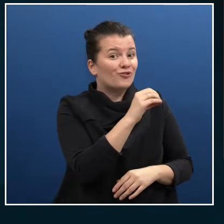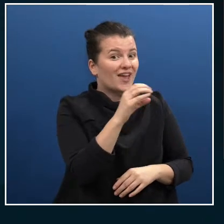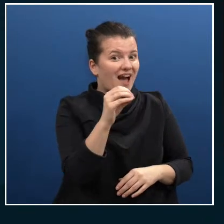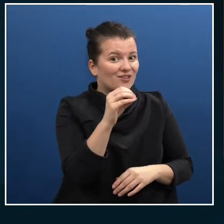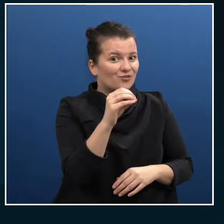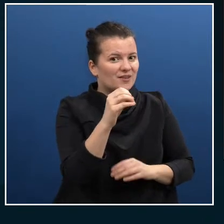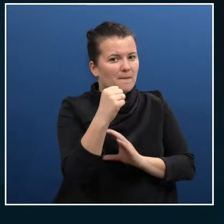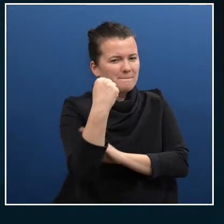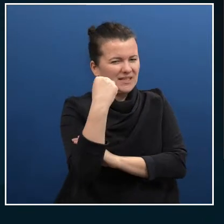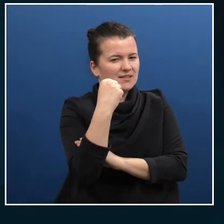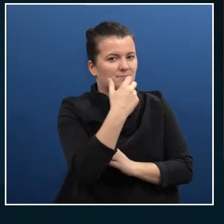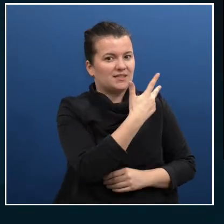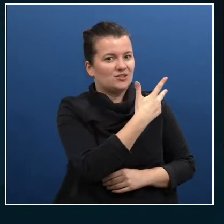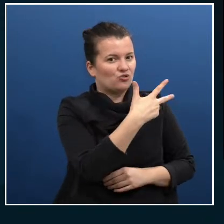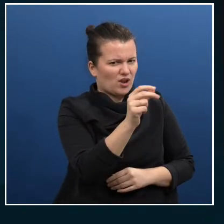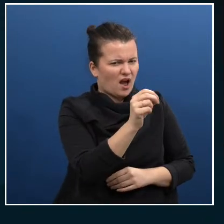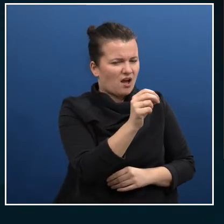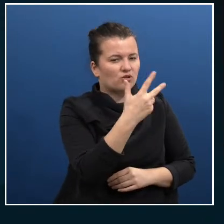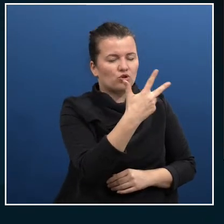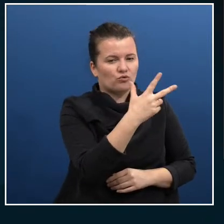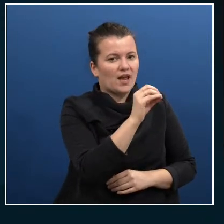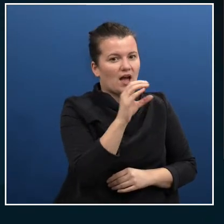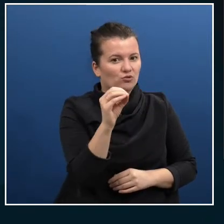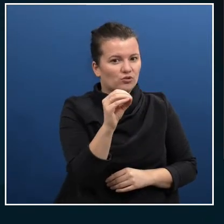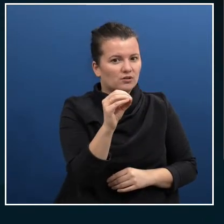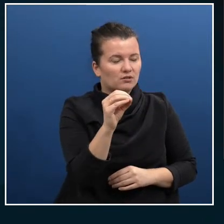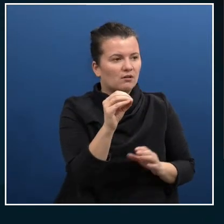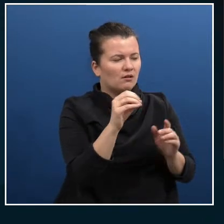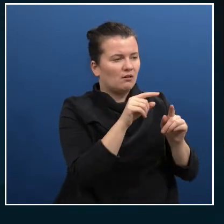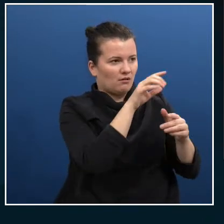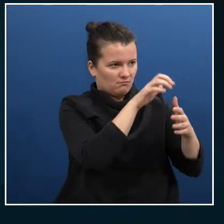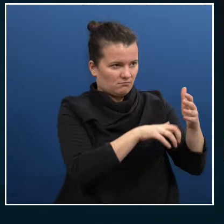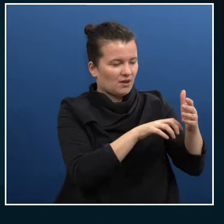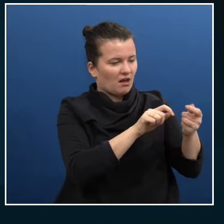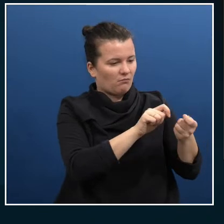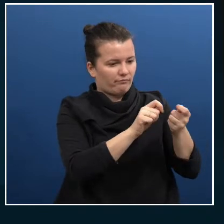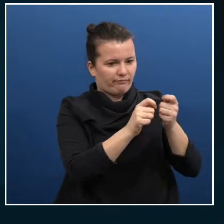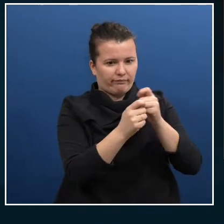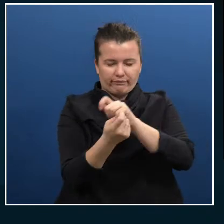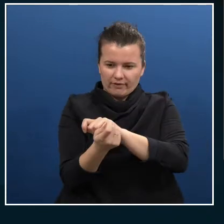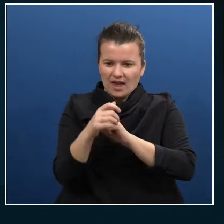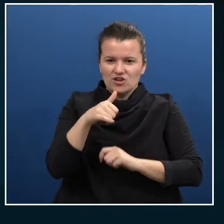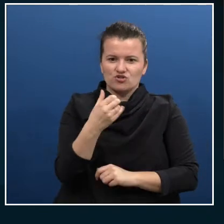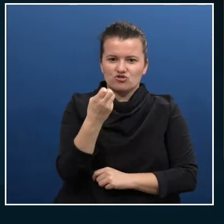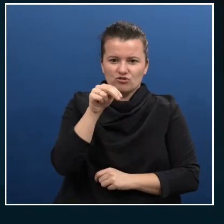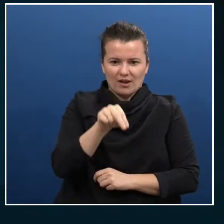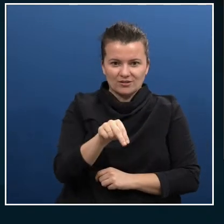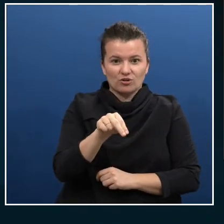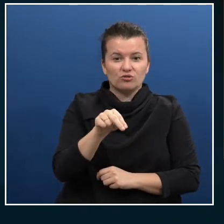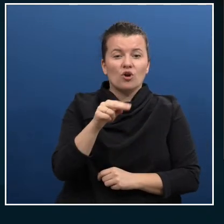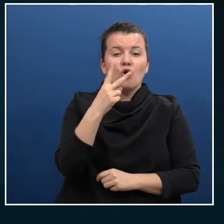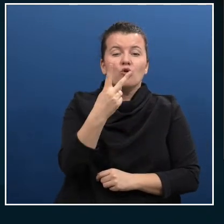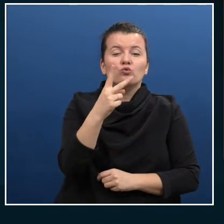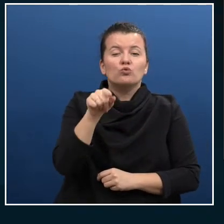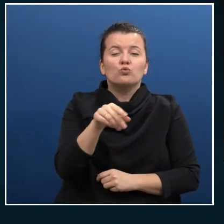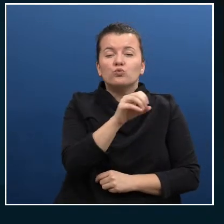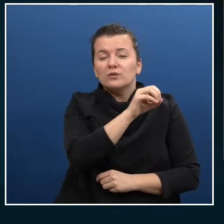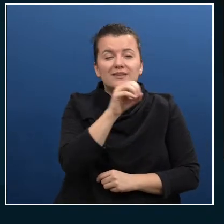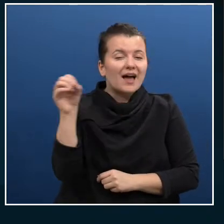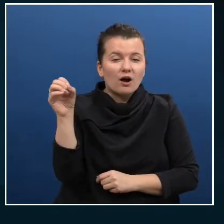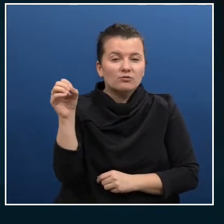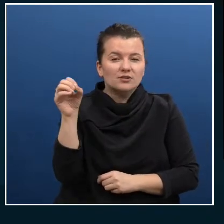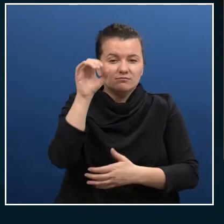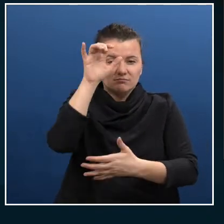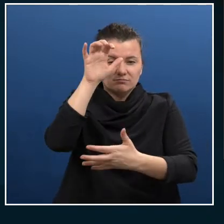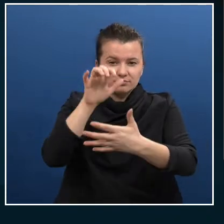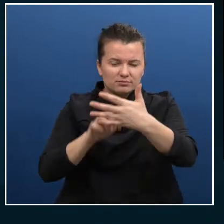that happen? Obviously, we're just showing off now. We are. So the reason that happens is that when we do the transpile of